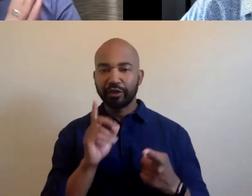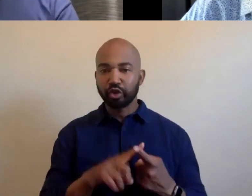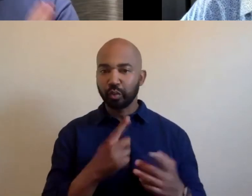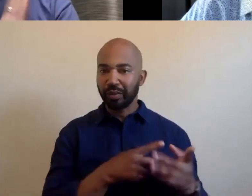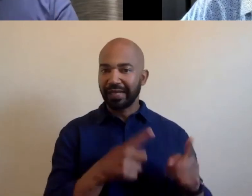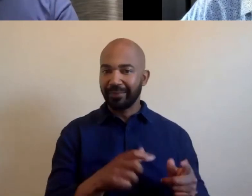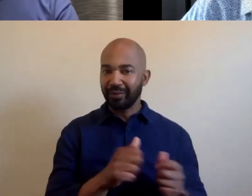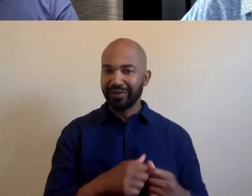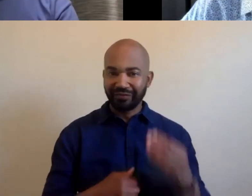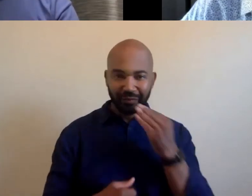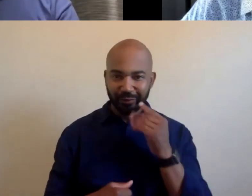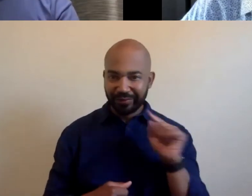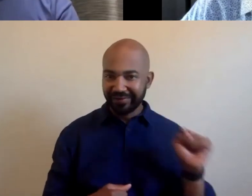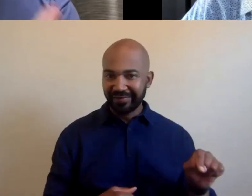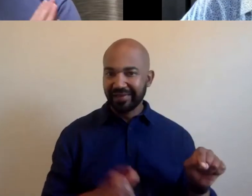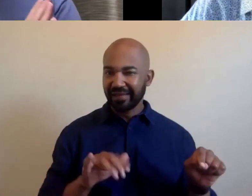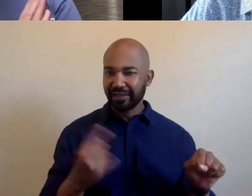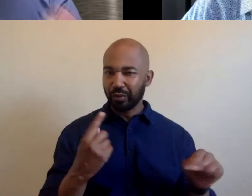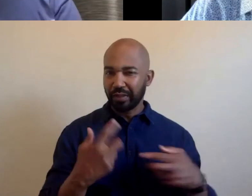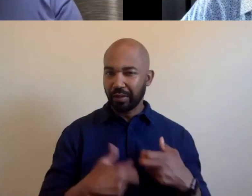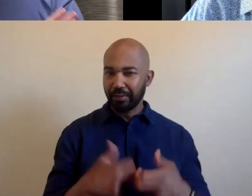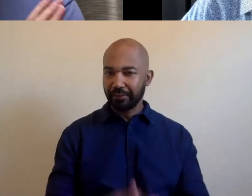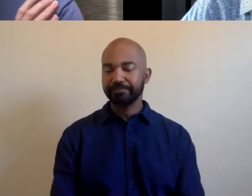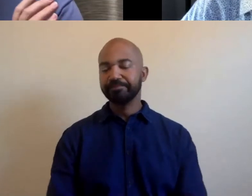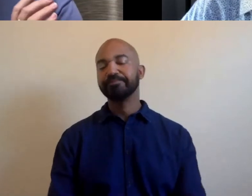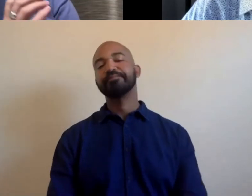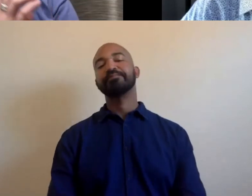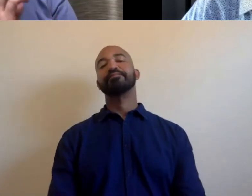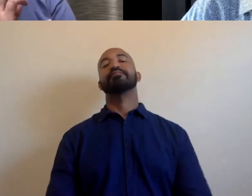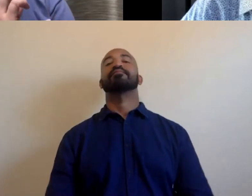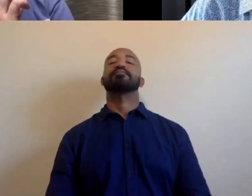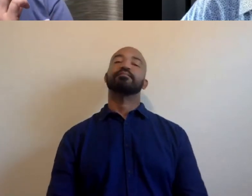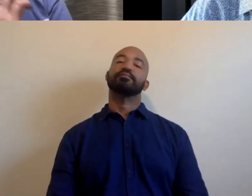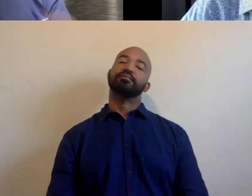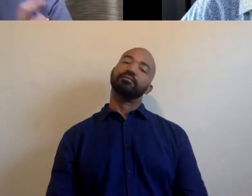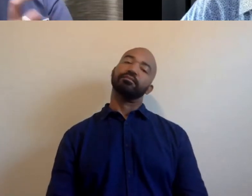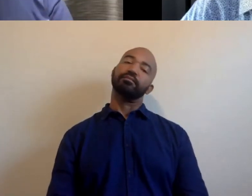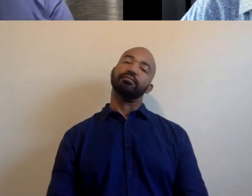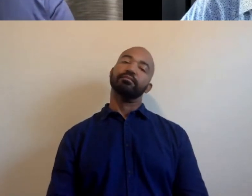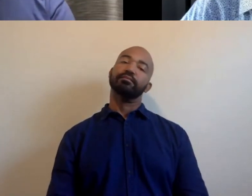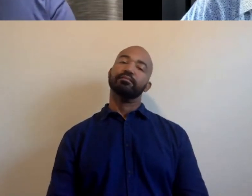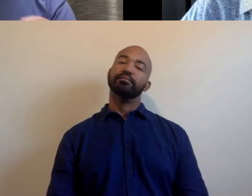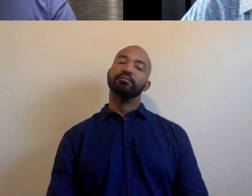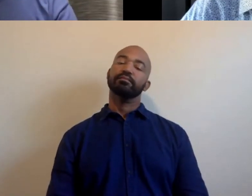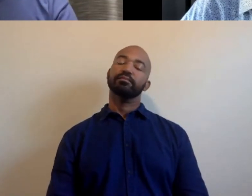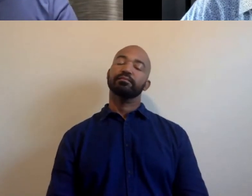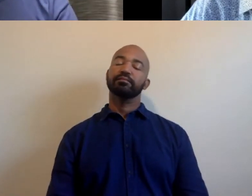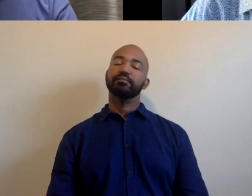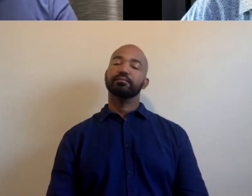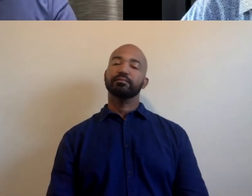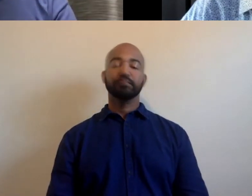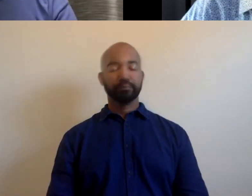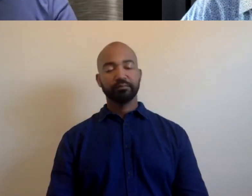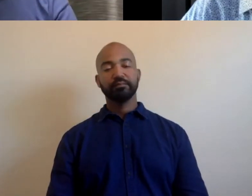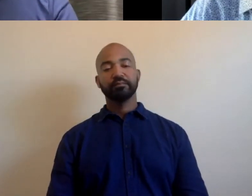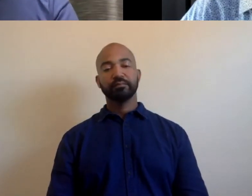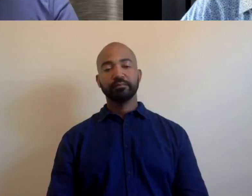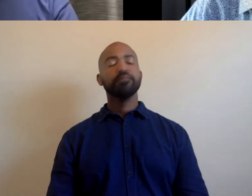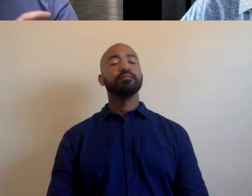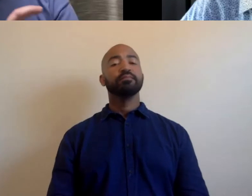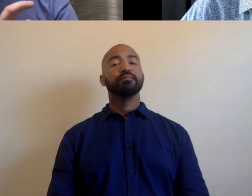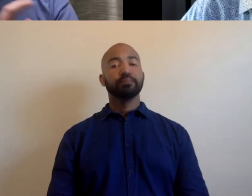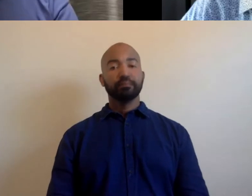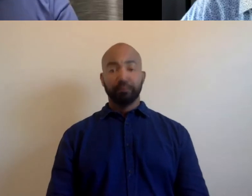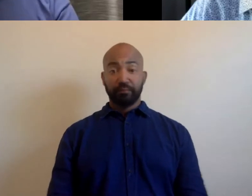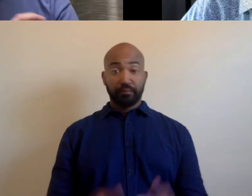there. That's literally the only thing. One of the more common patterns for people